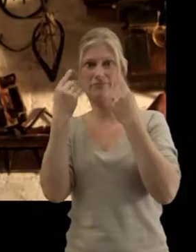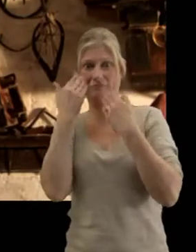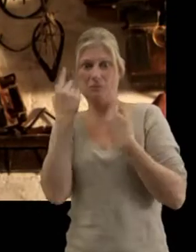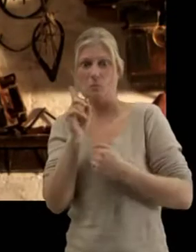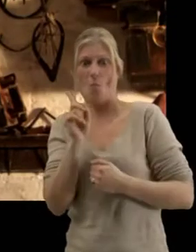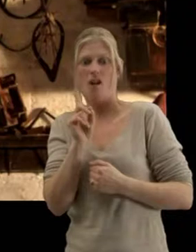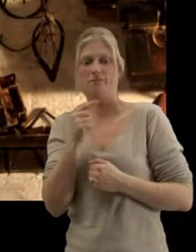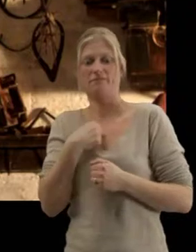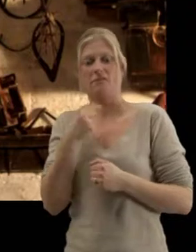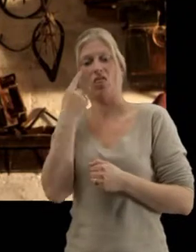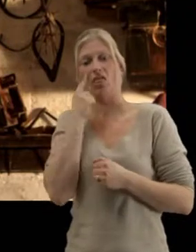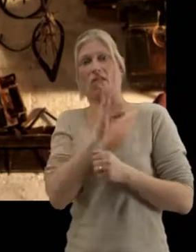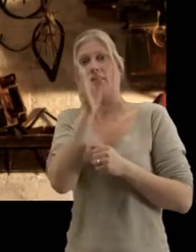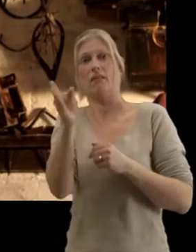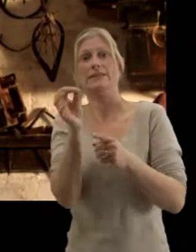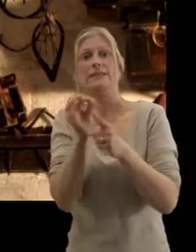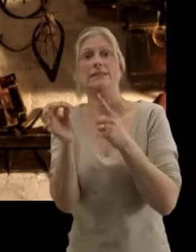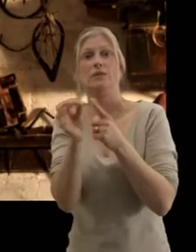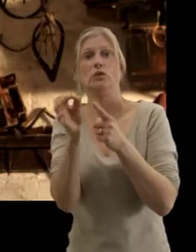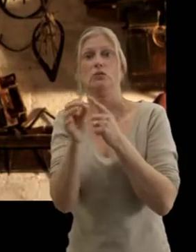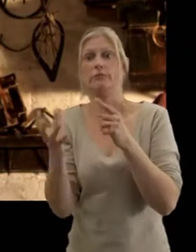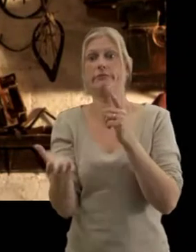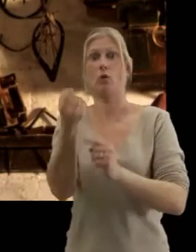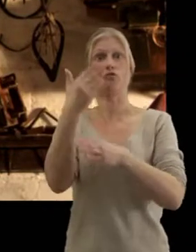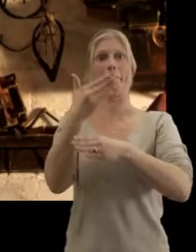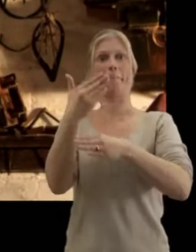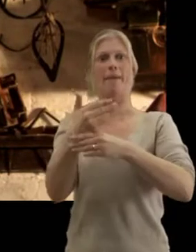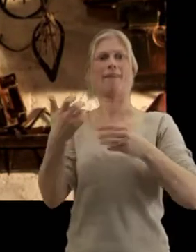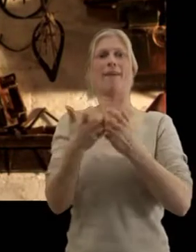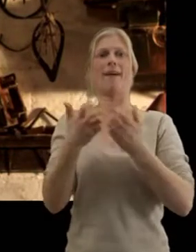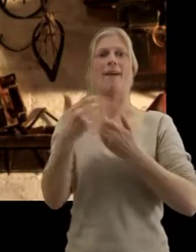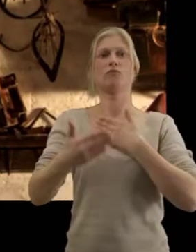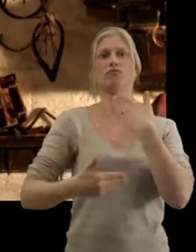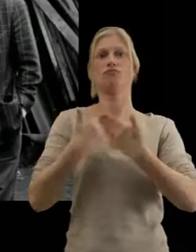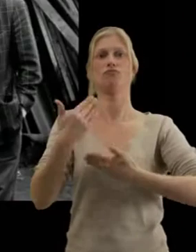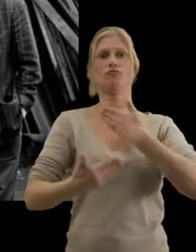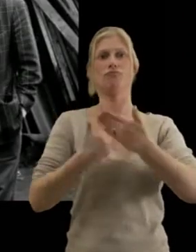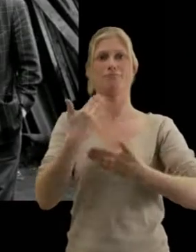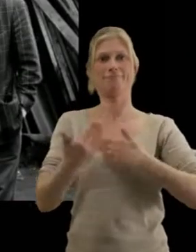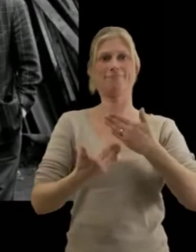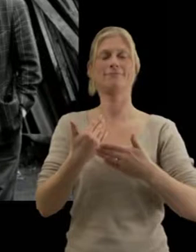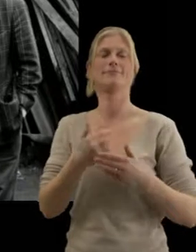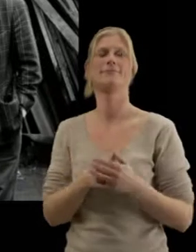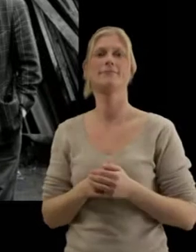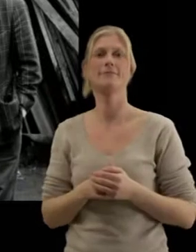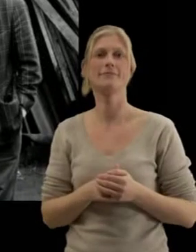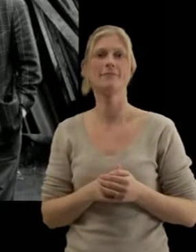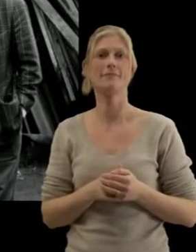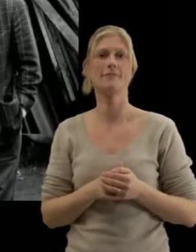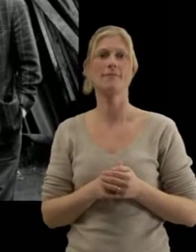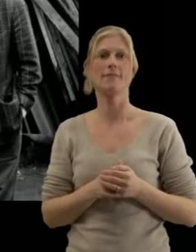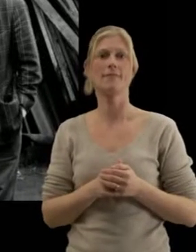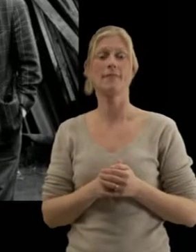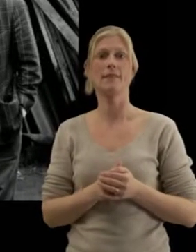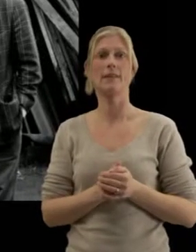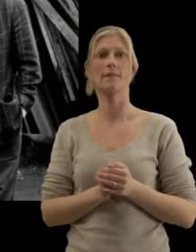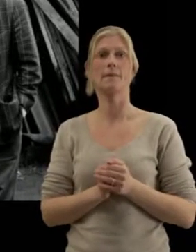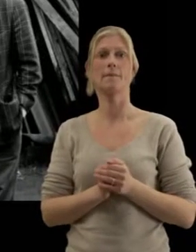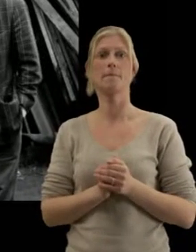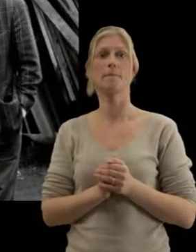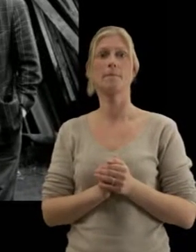go and have an interview." Got the job, and that's how he started with his work in windmills. And